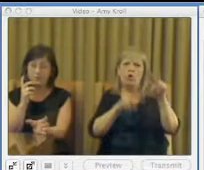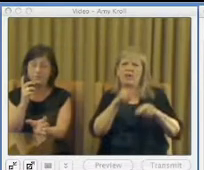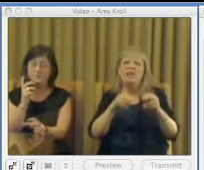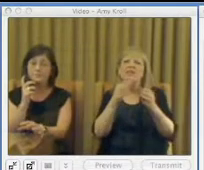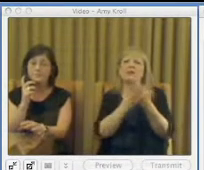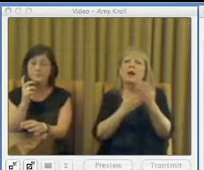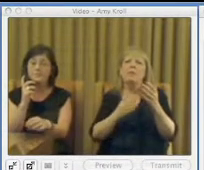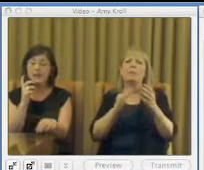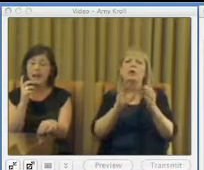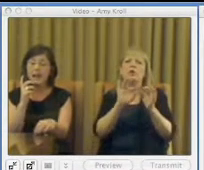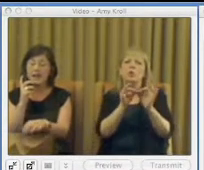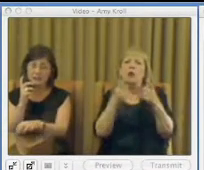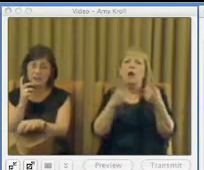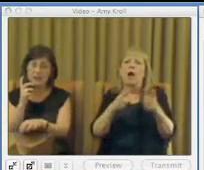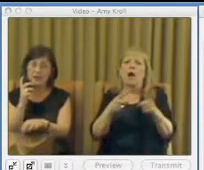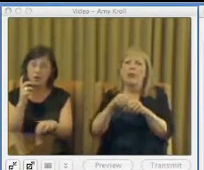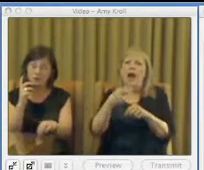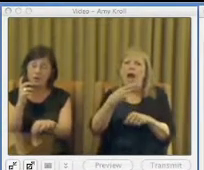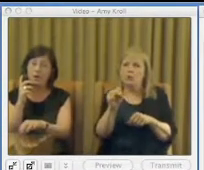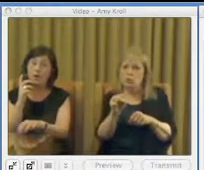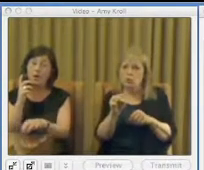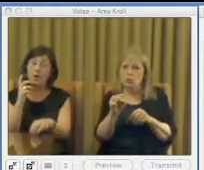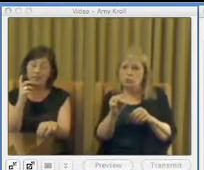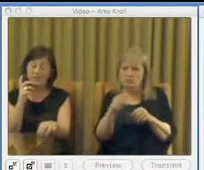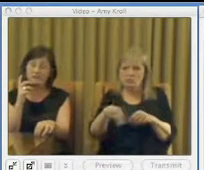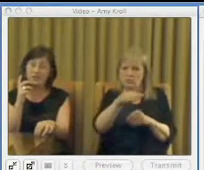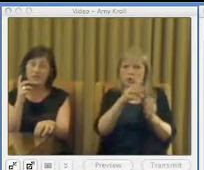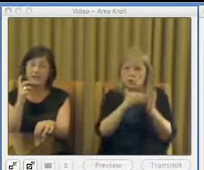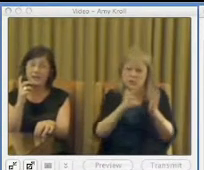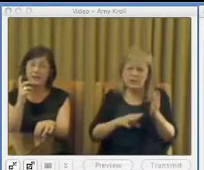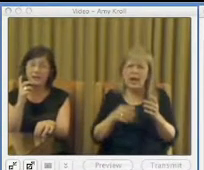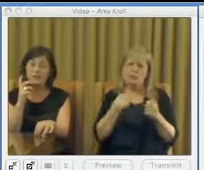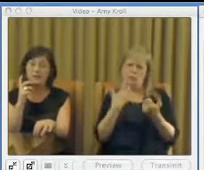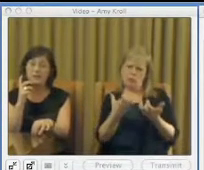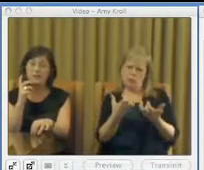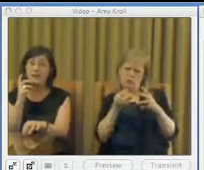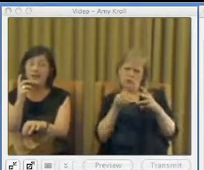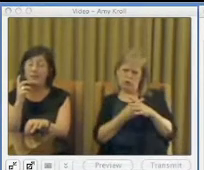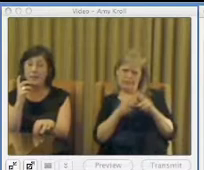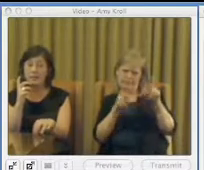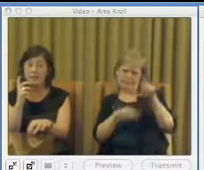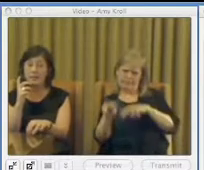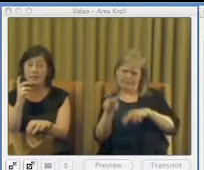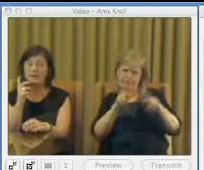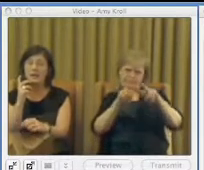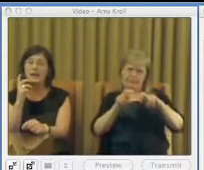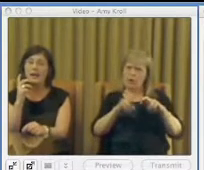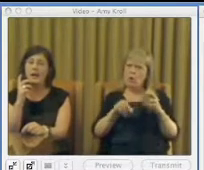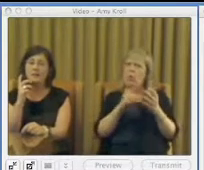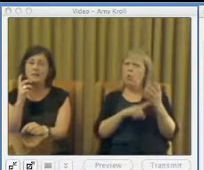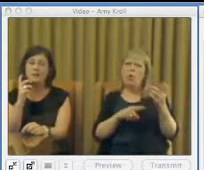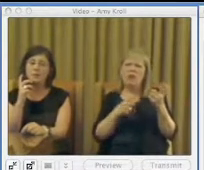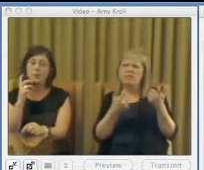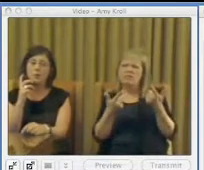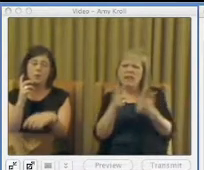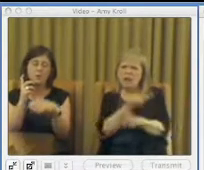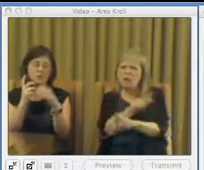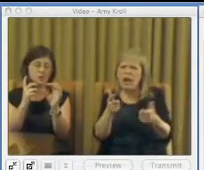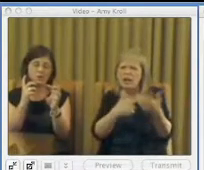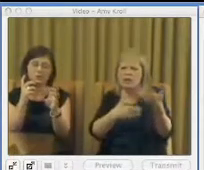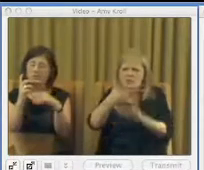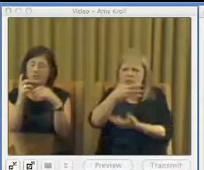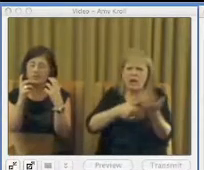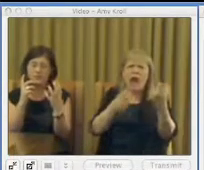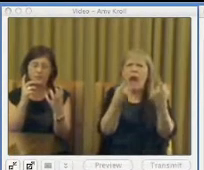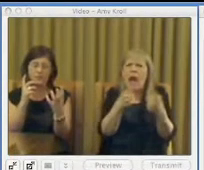interpreting with high school students and actually trying to look at what kind of interaction is happening and how it's happening.